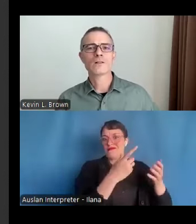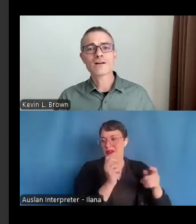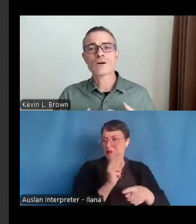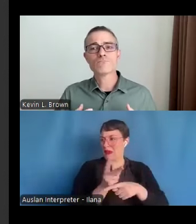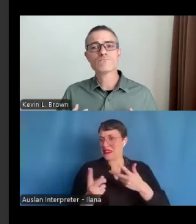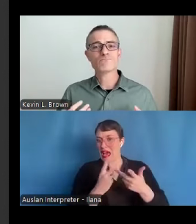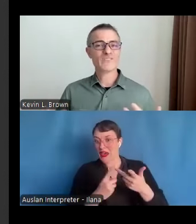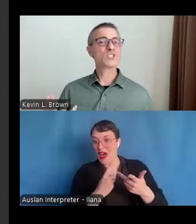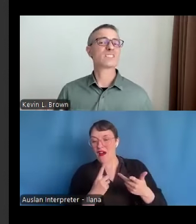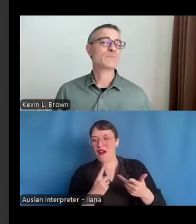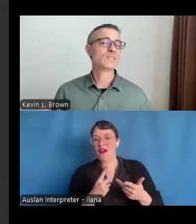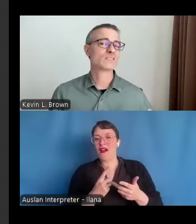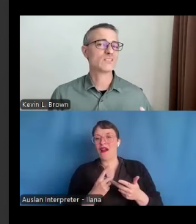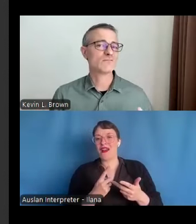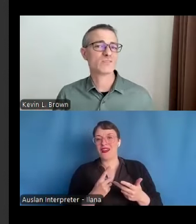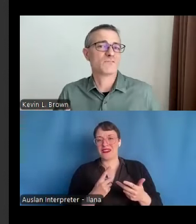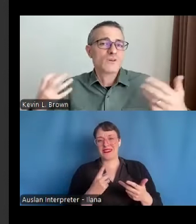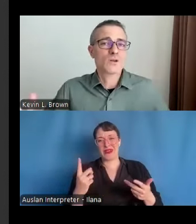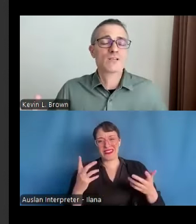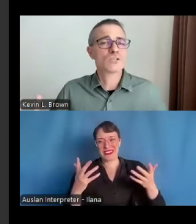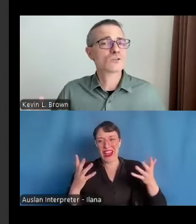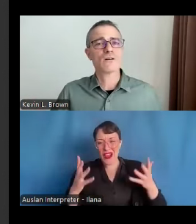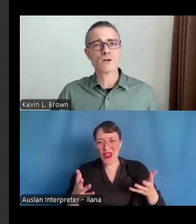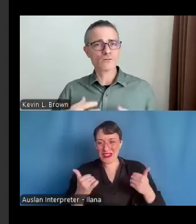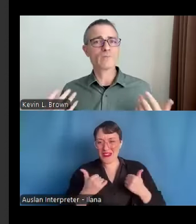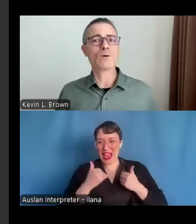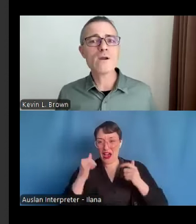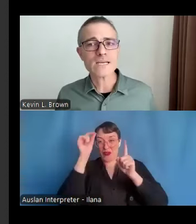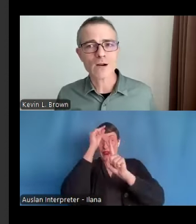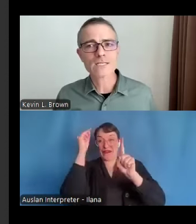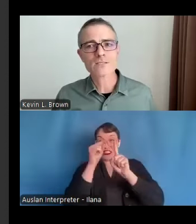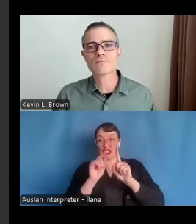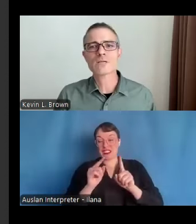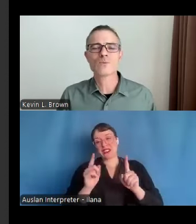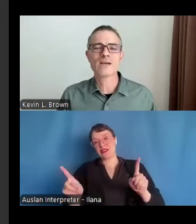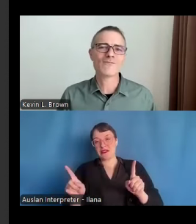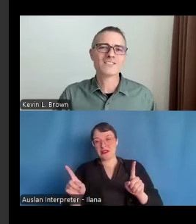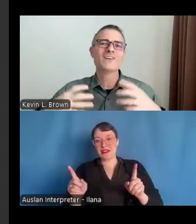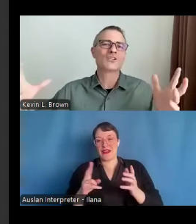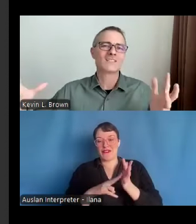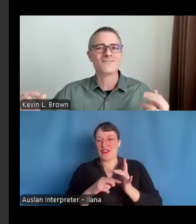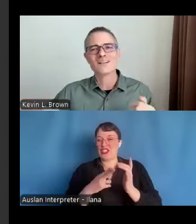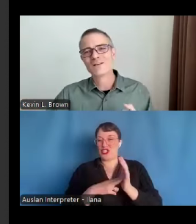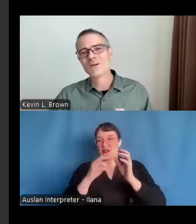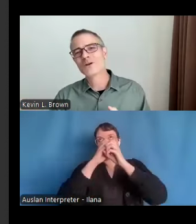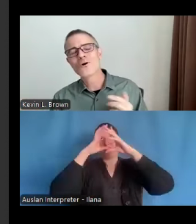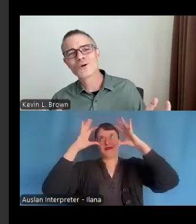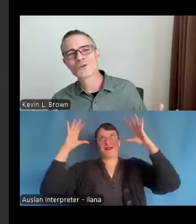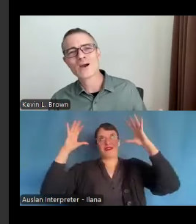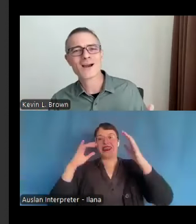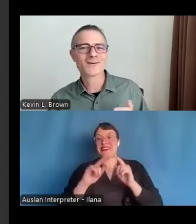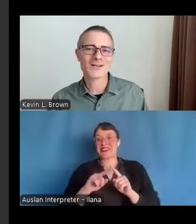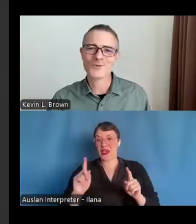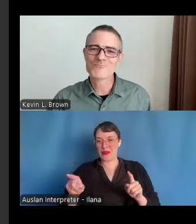a lot of our vision statements don't come across as strong. They're a little bit weak, right? So sometimes we have these visions of maybe a